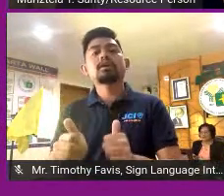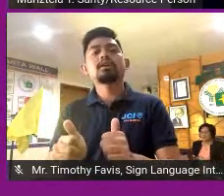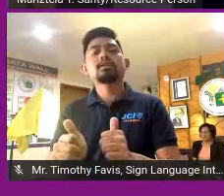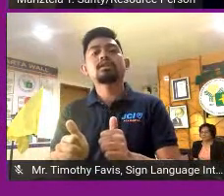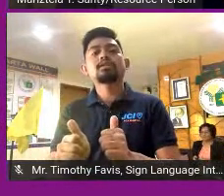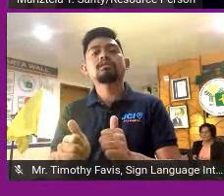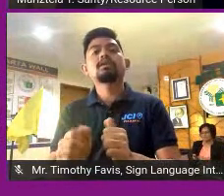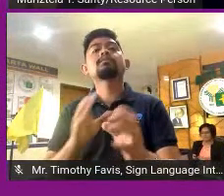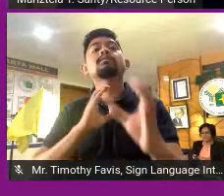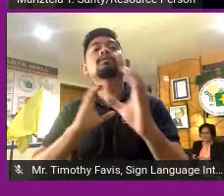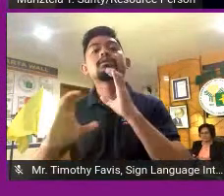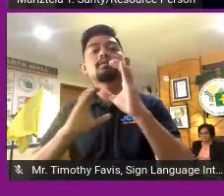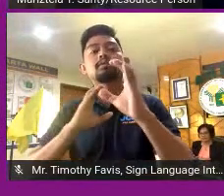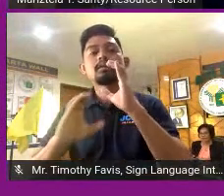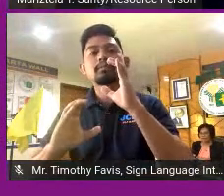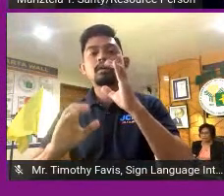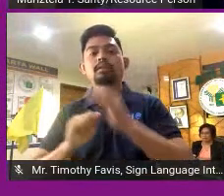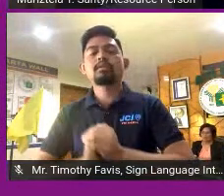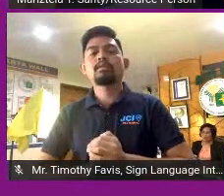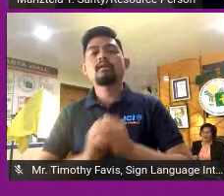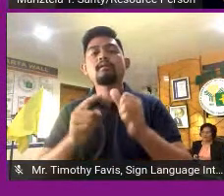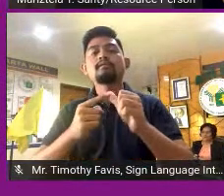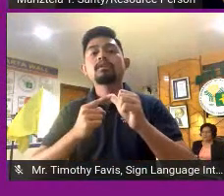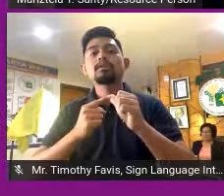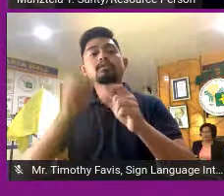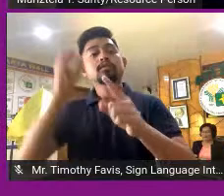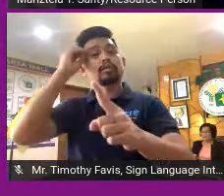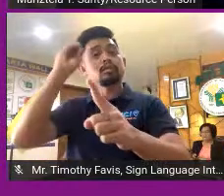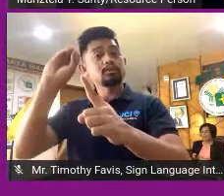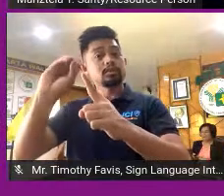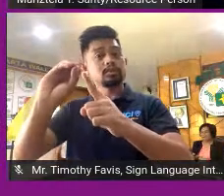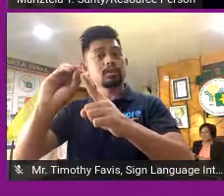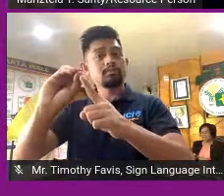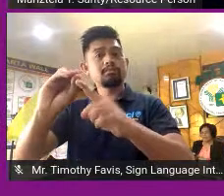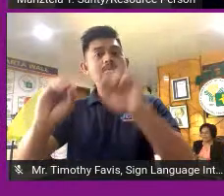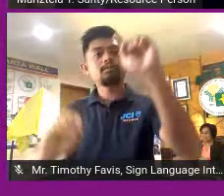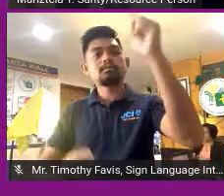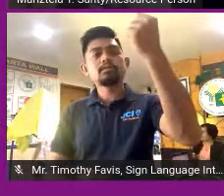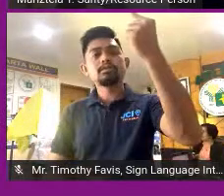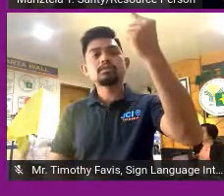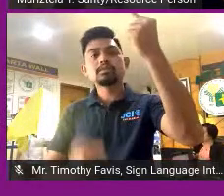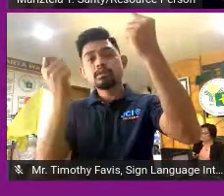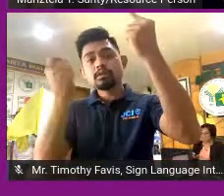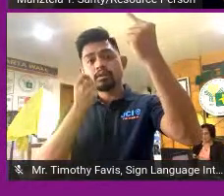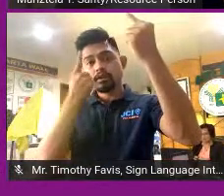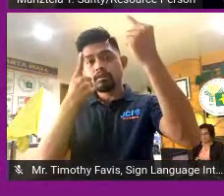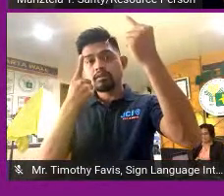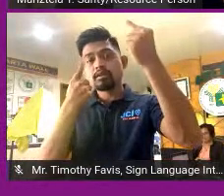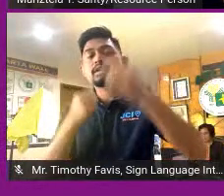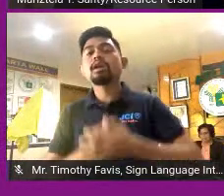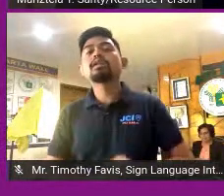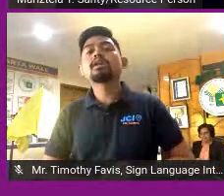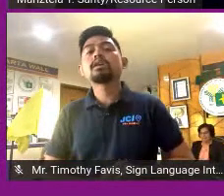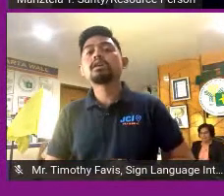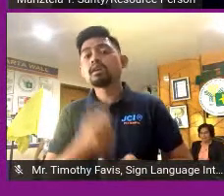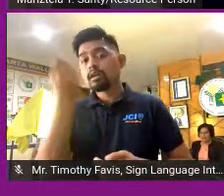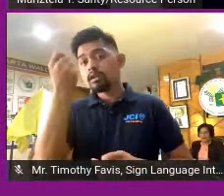our objectives, we have one is to understand the basic God concepts,